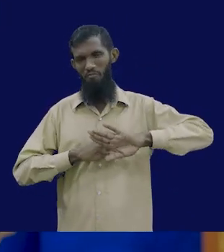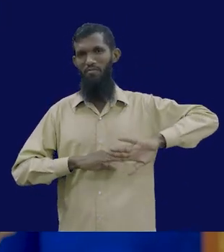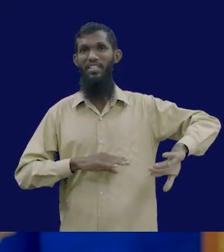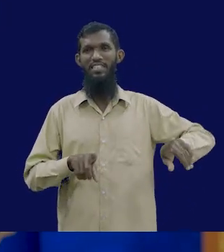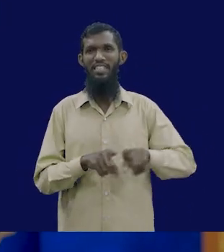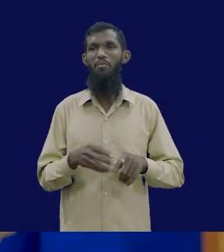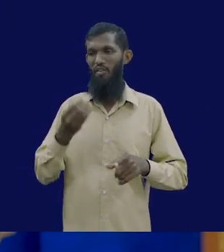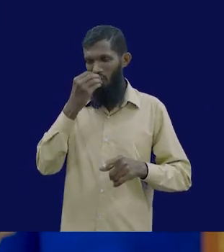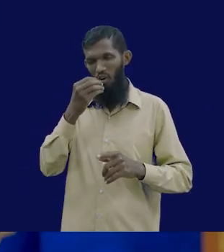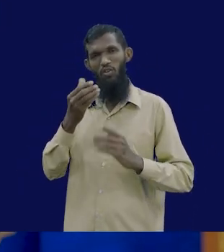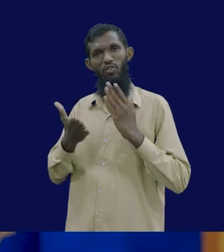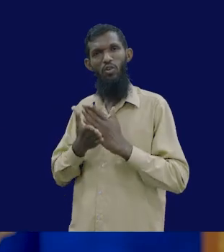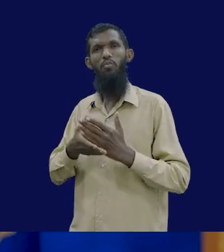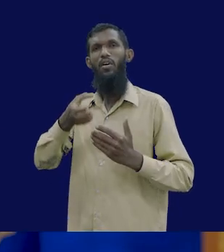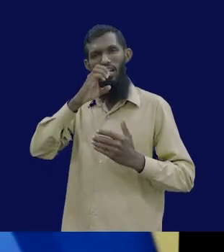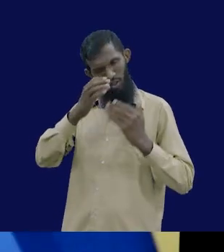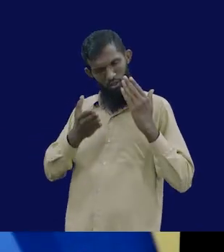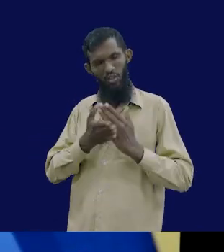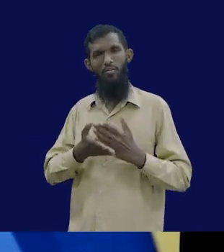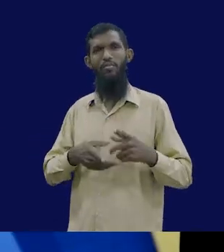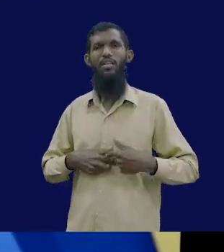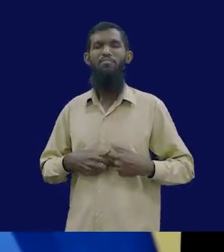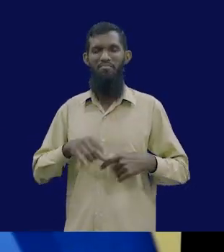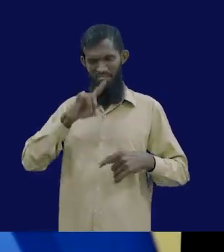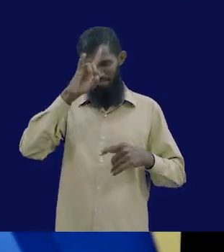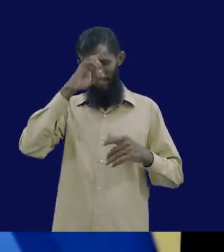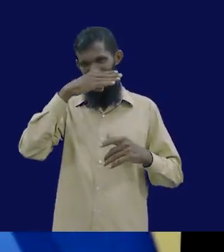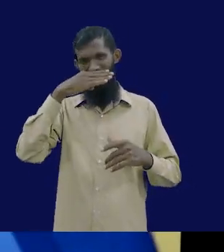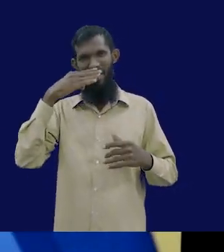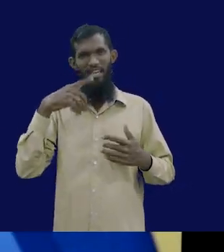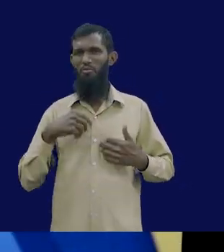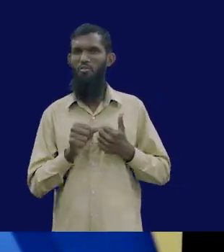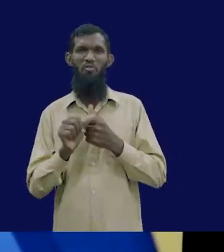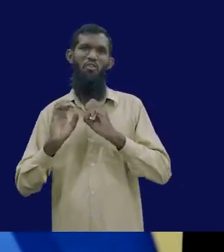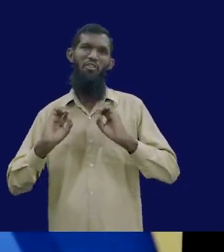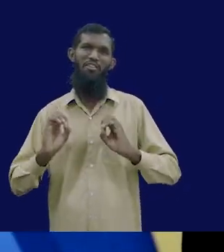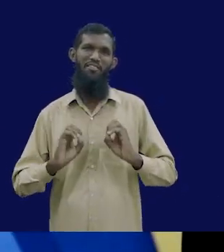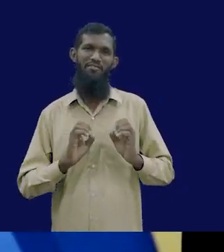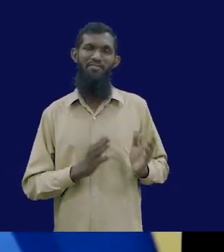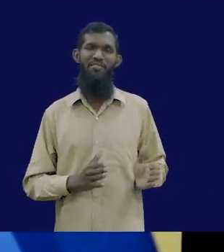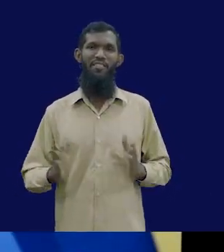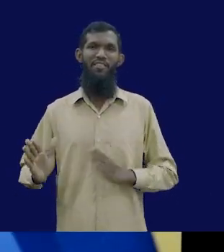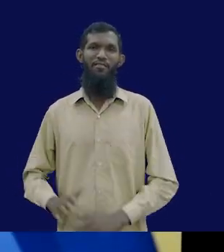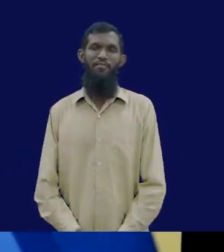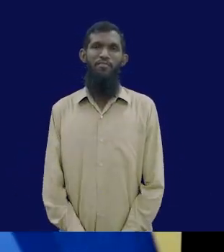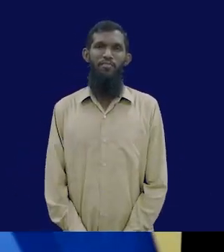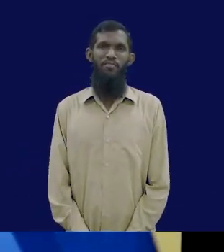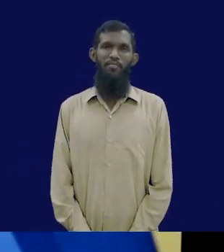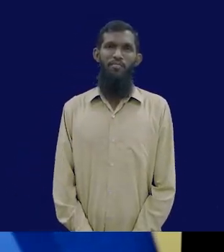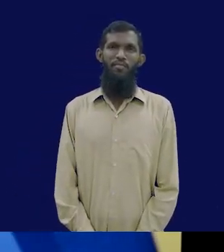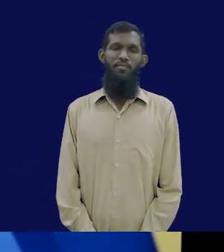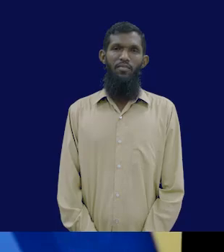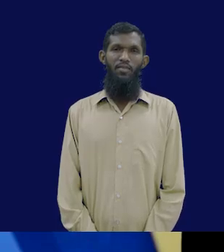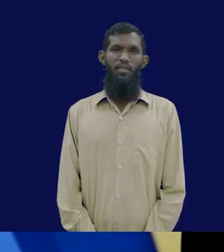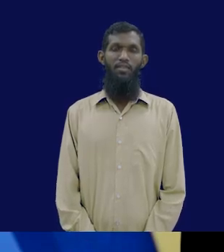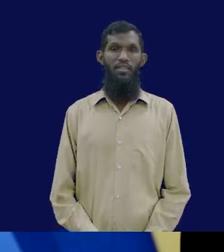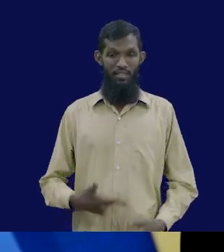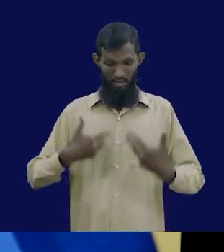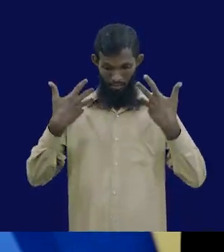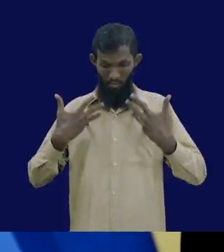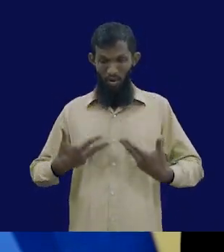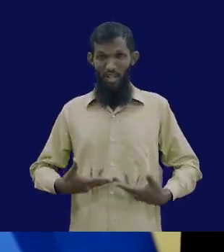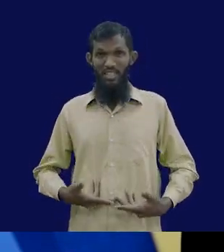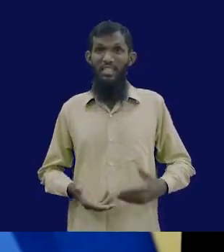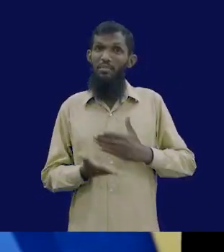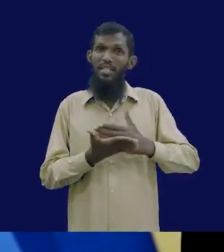food and drinks. Fasting allows for kindness and mercy with the destitute.